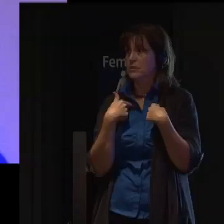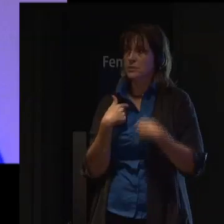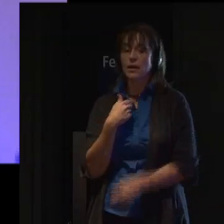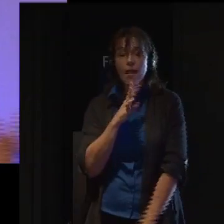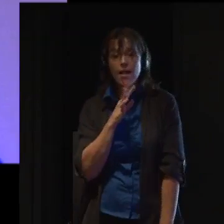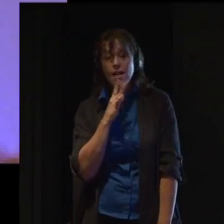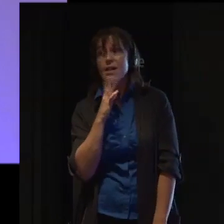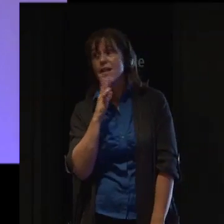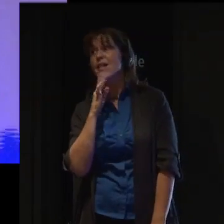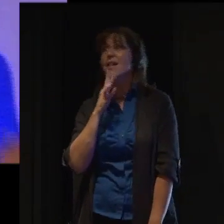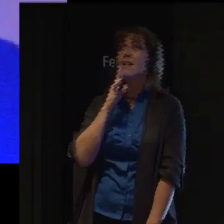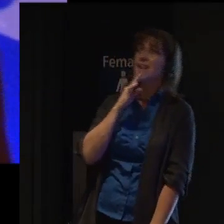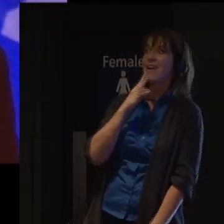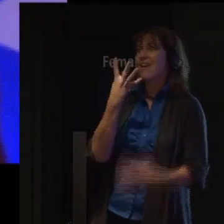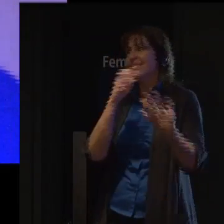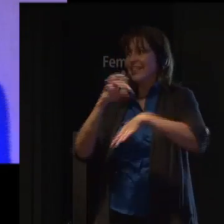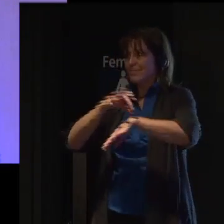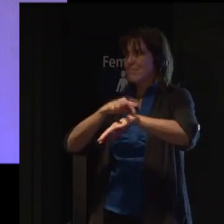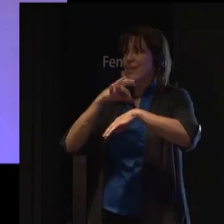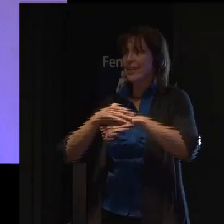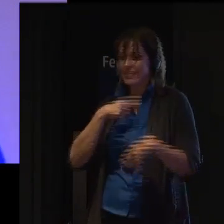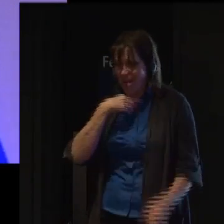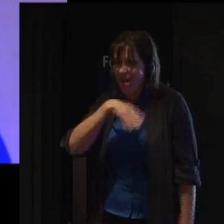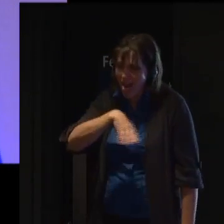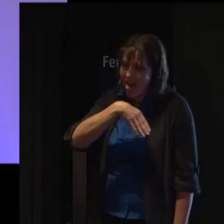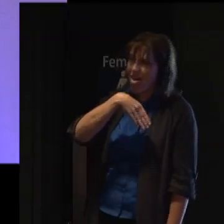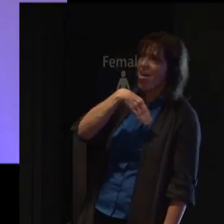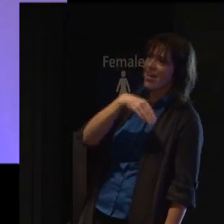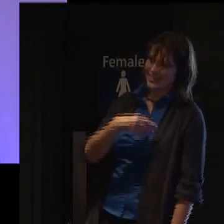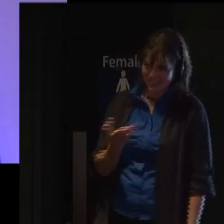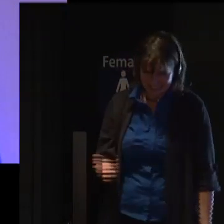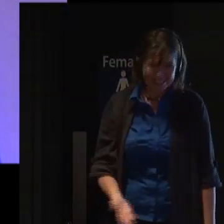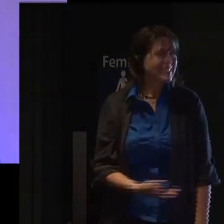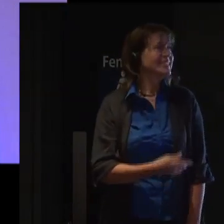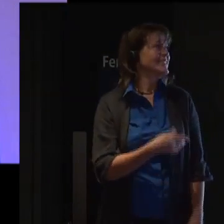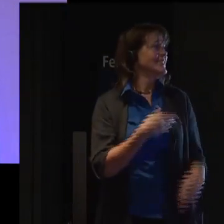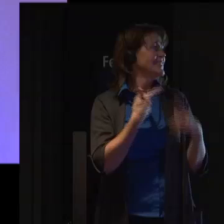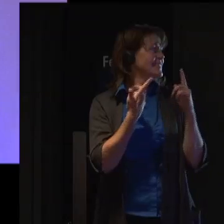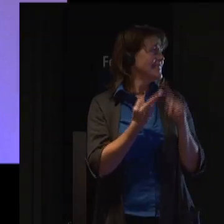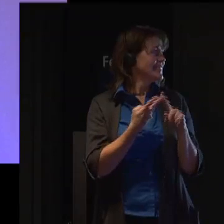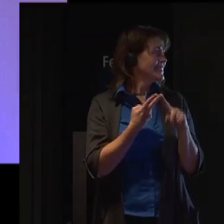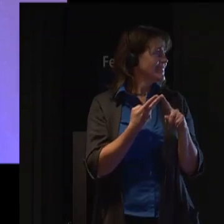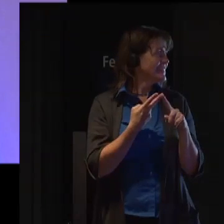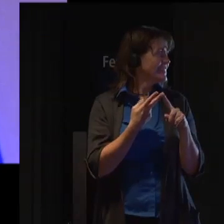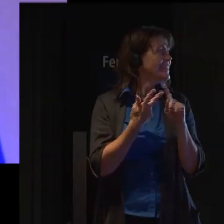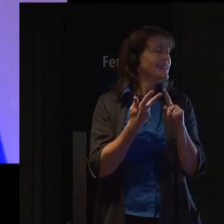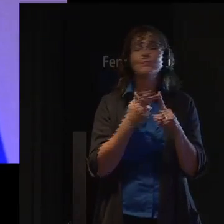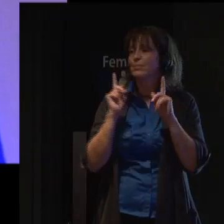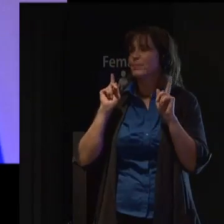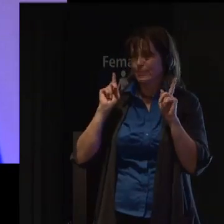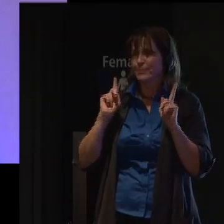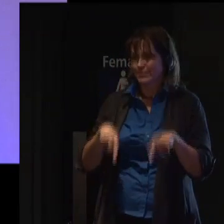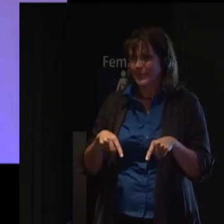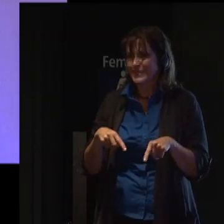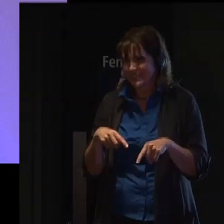minutes permanently, which is quite a long distance talk. And of course, you have to be in